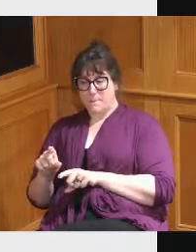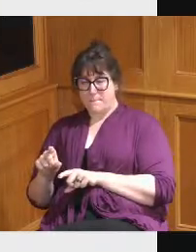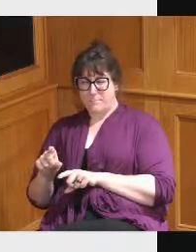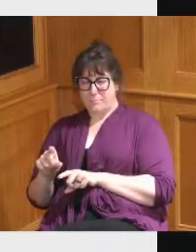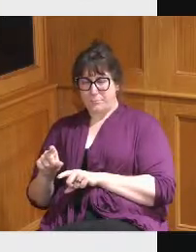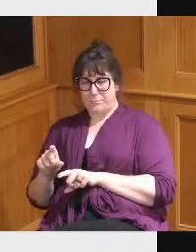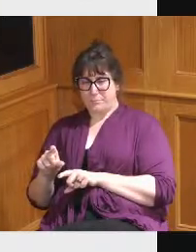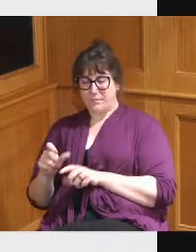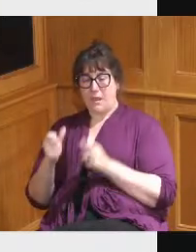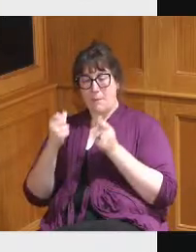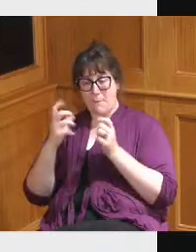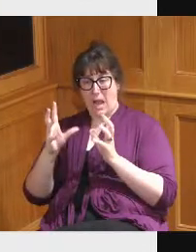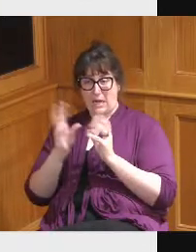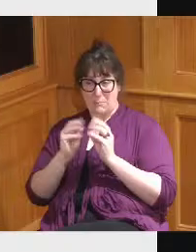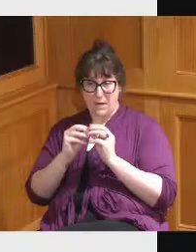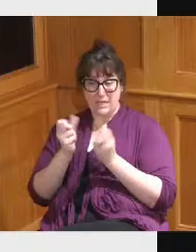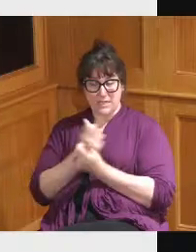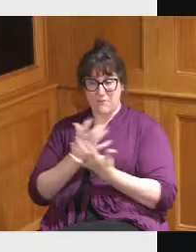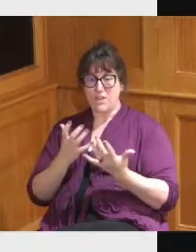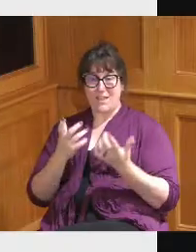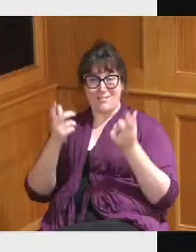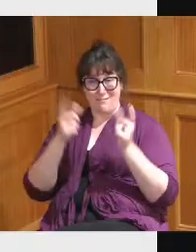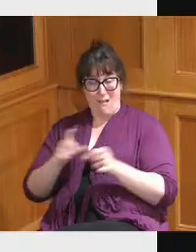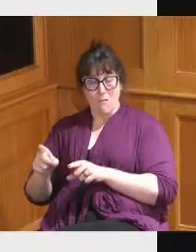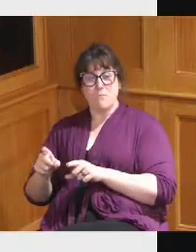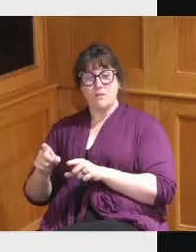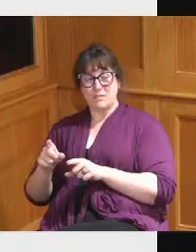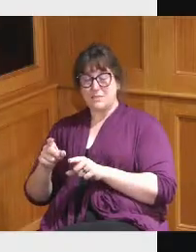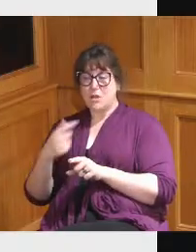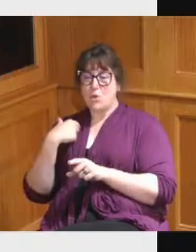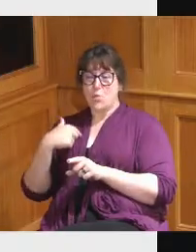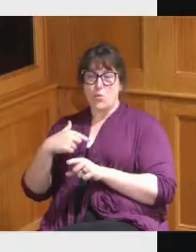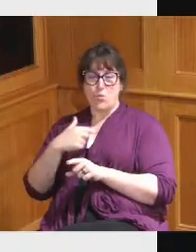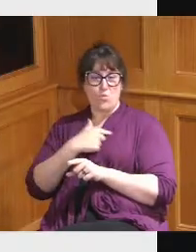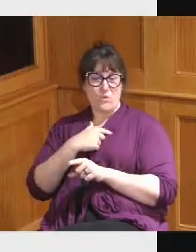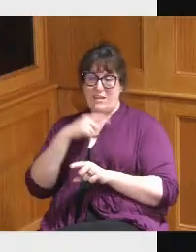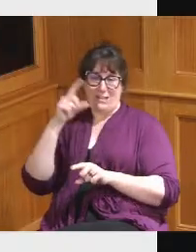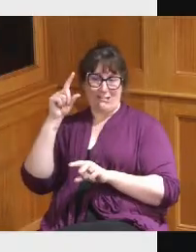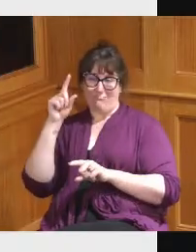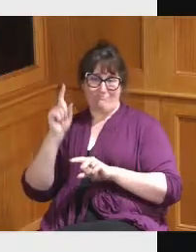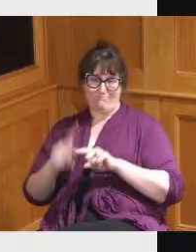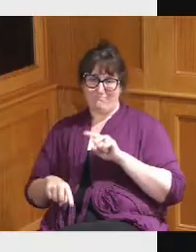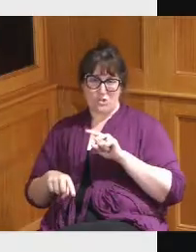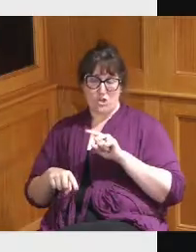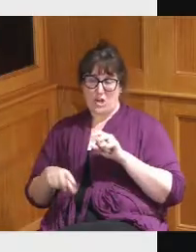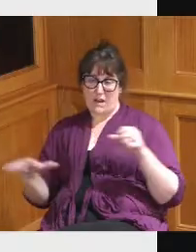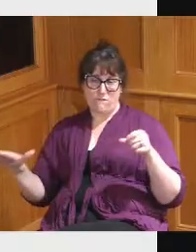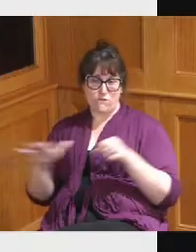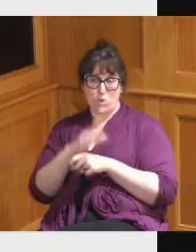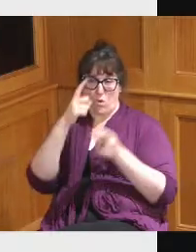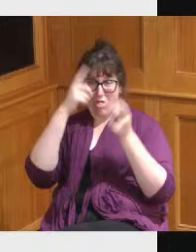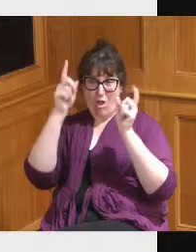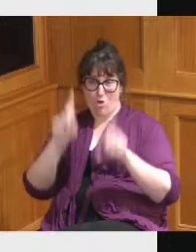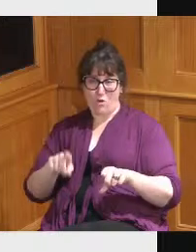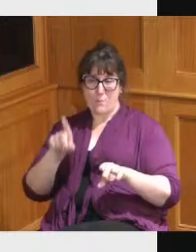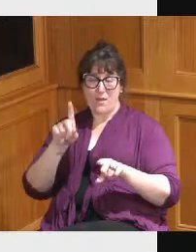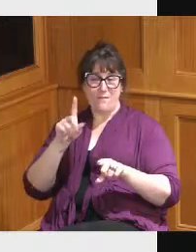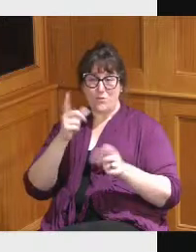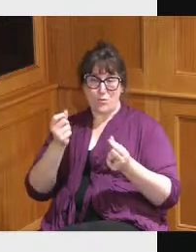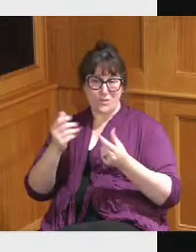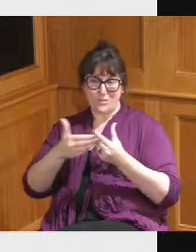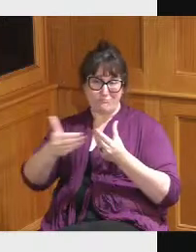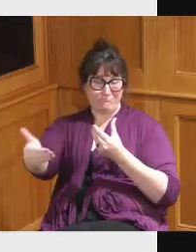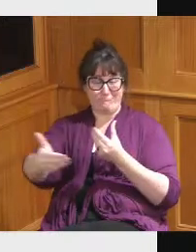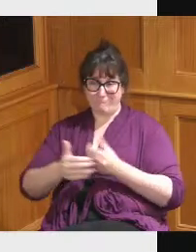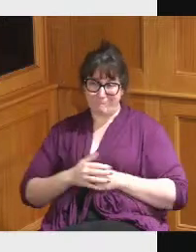lot of those sessions with the stakeholders, ultimately we were unable to reach full consensus on a path forward.